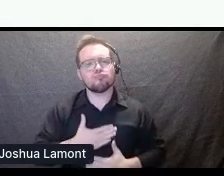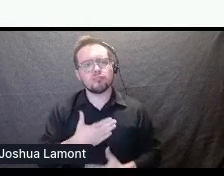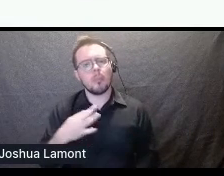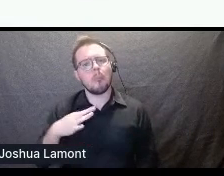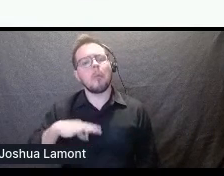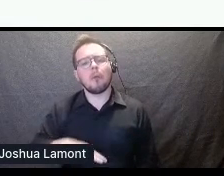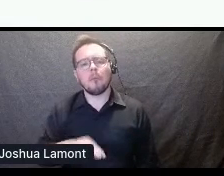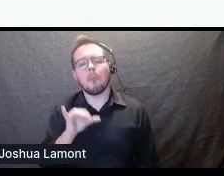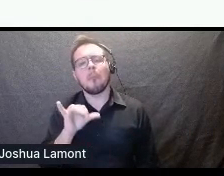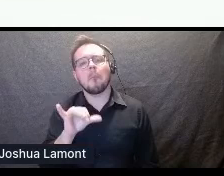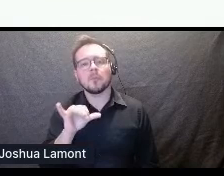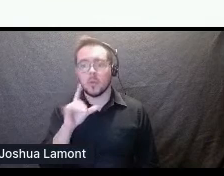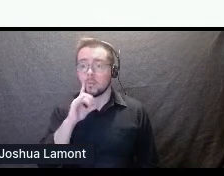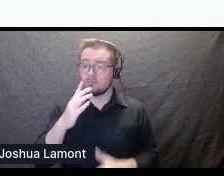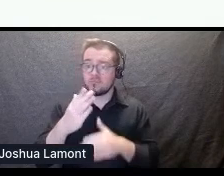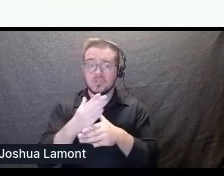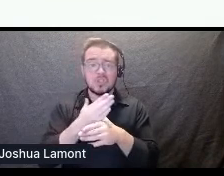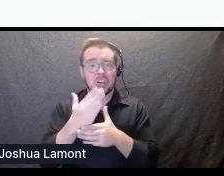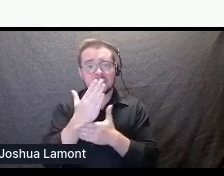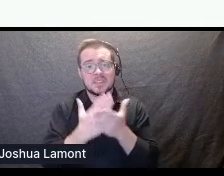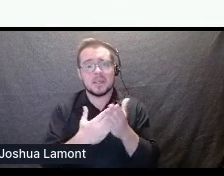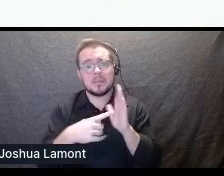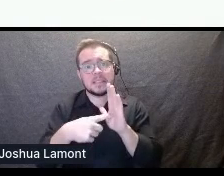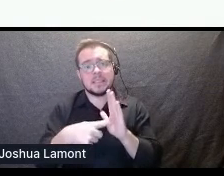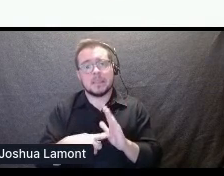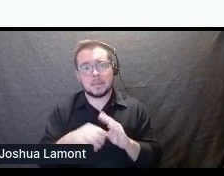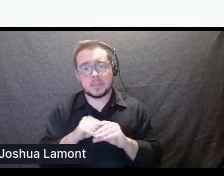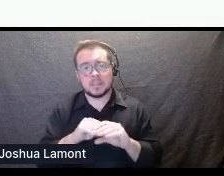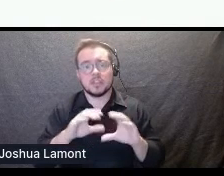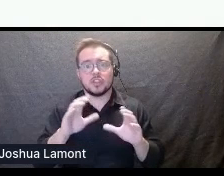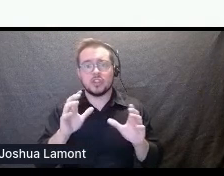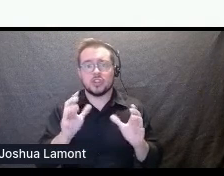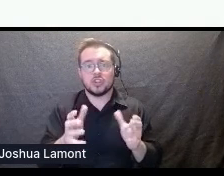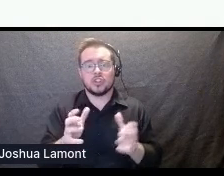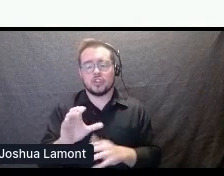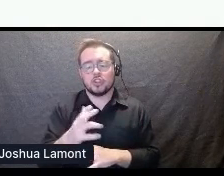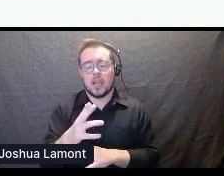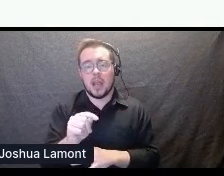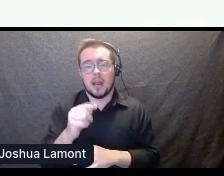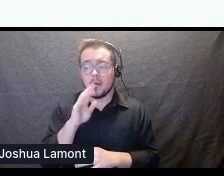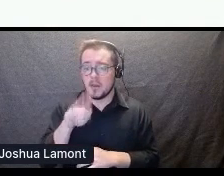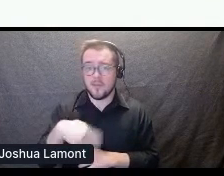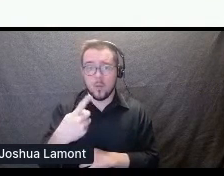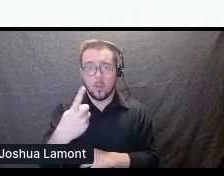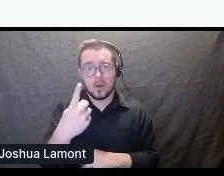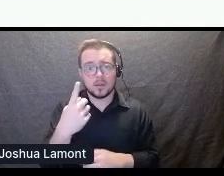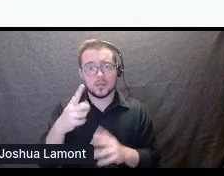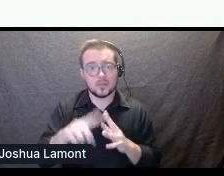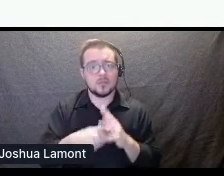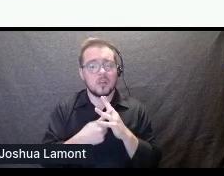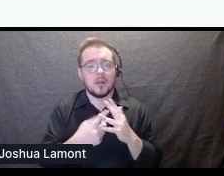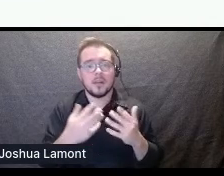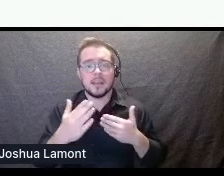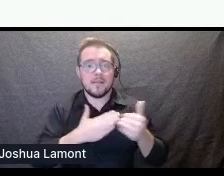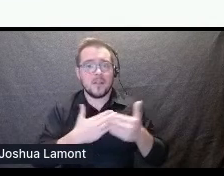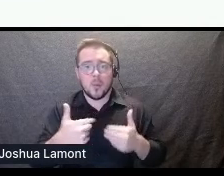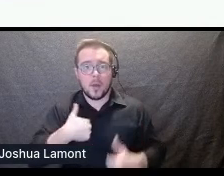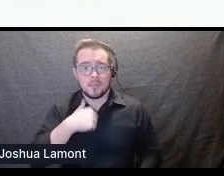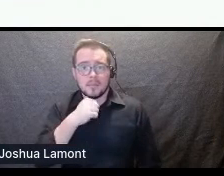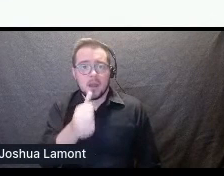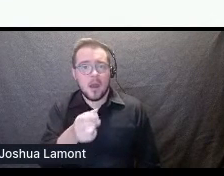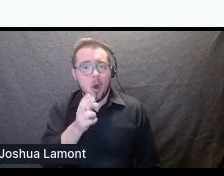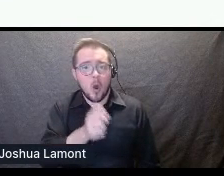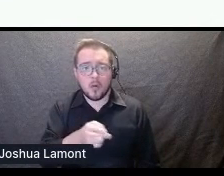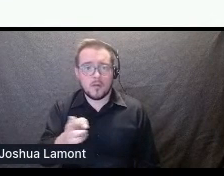from. So feel free to share examples like this in the chat. I'll just give one to kind of start us off, which is that even though I'm not hard of